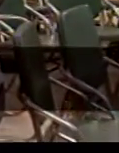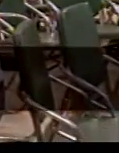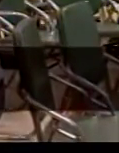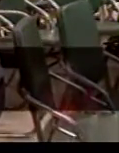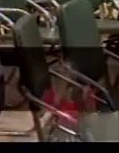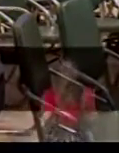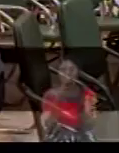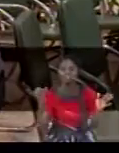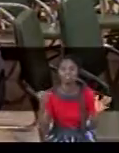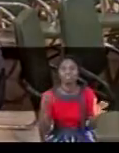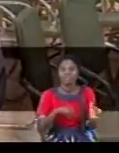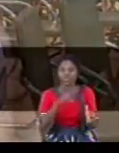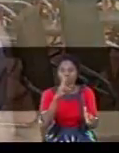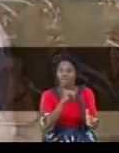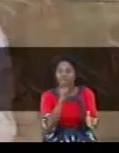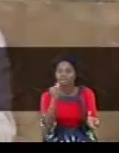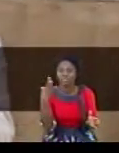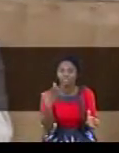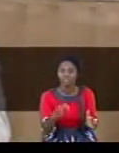Of this world,